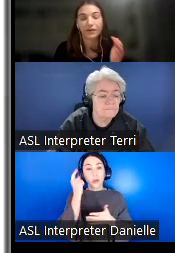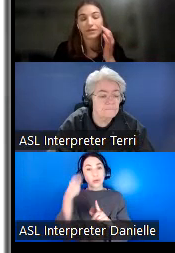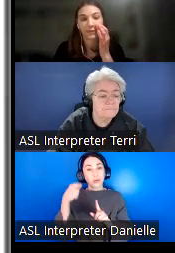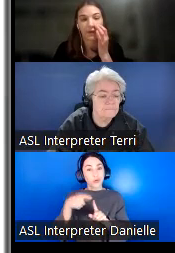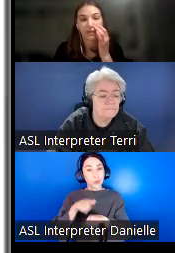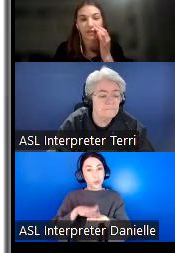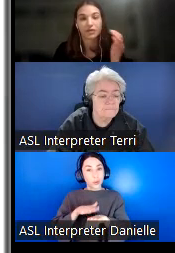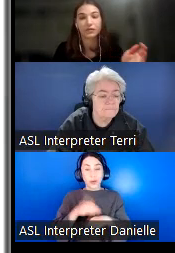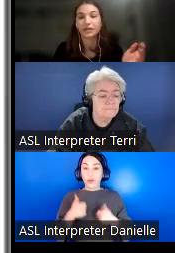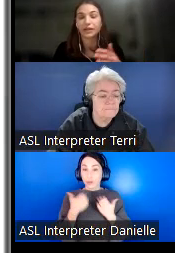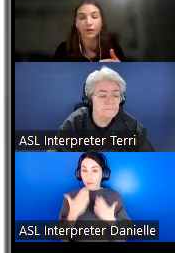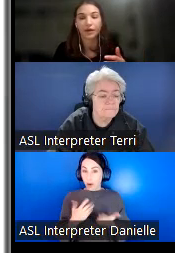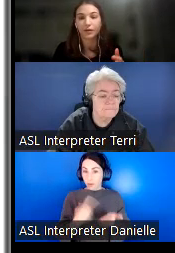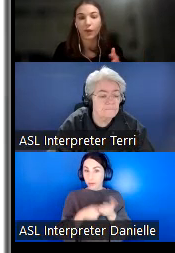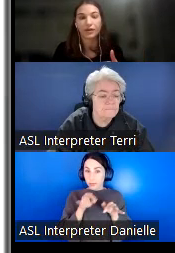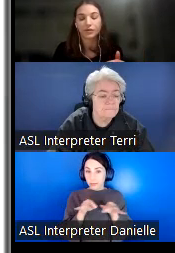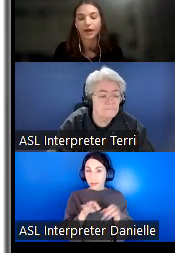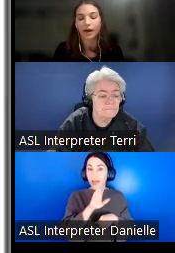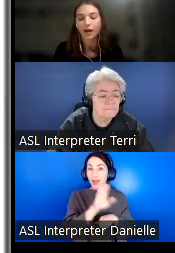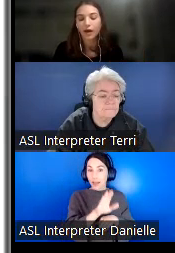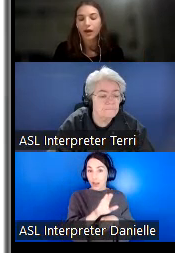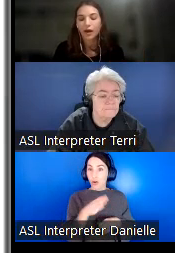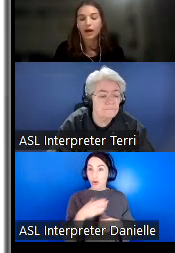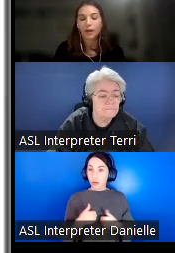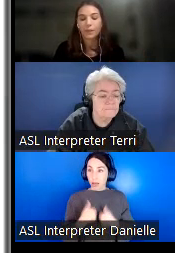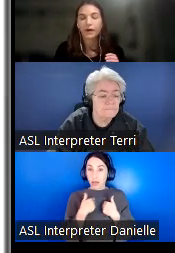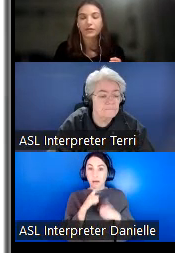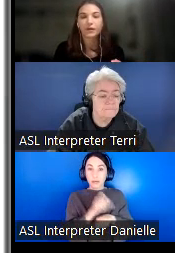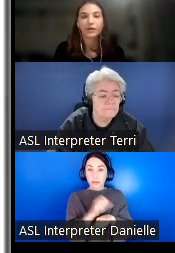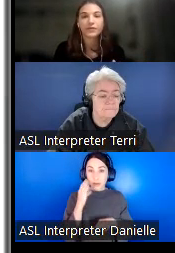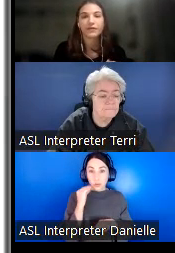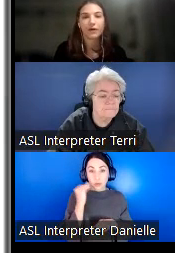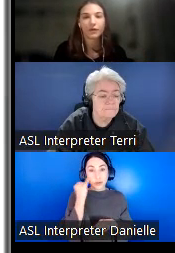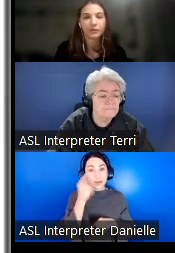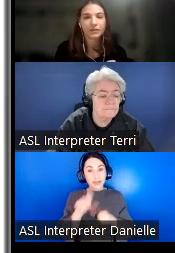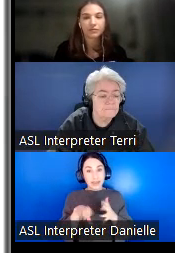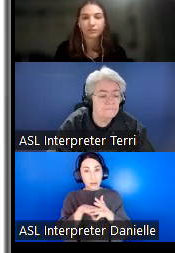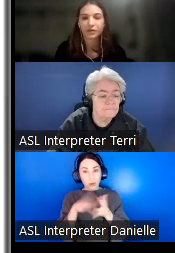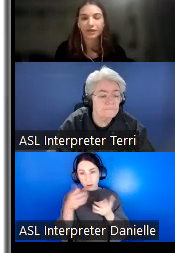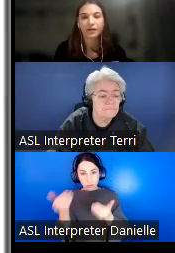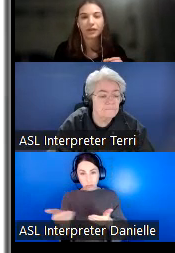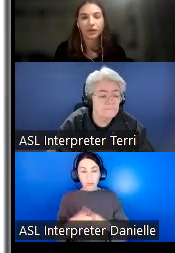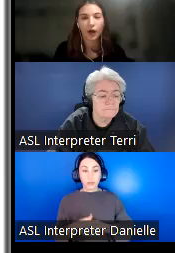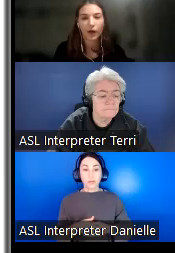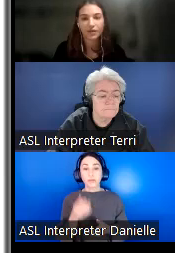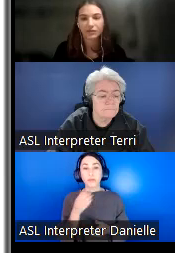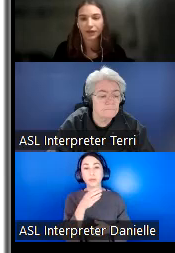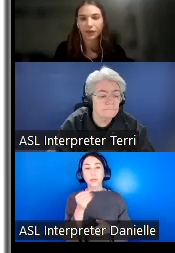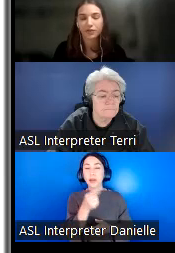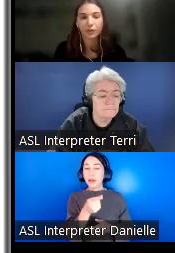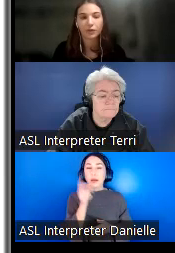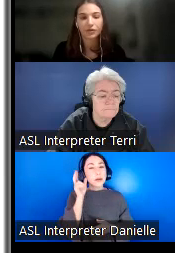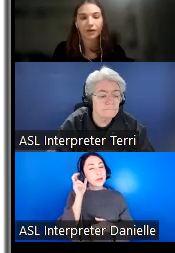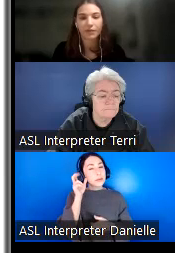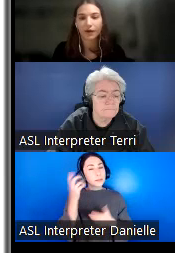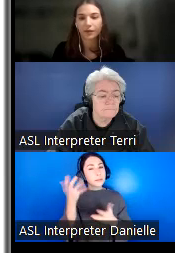about their lived experiences. So if you need to take a break, go ahead and do that. I also want to note that the volume is particularly low on this